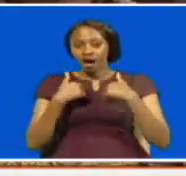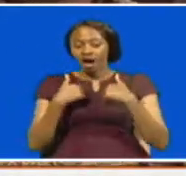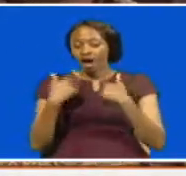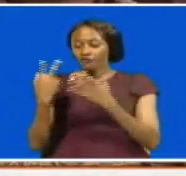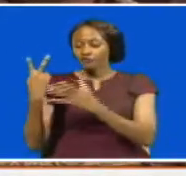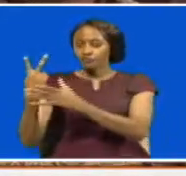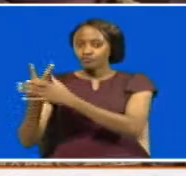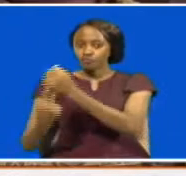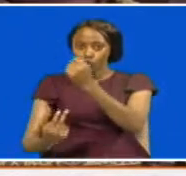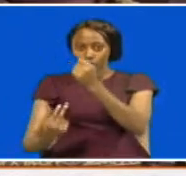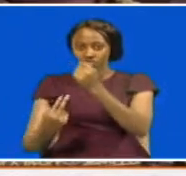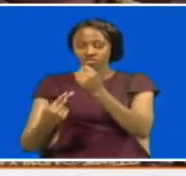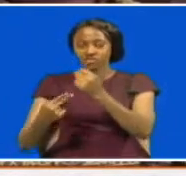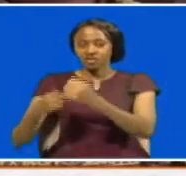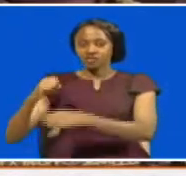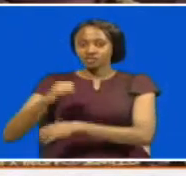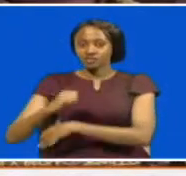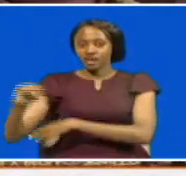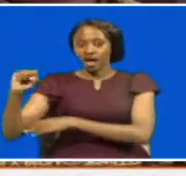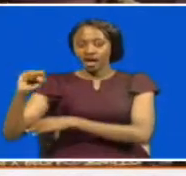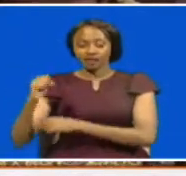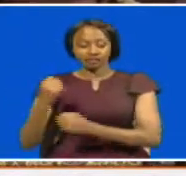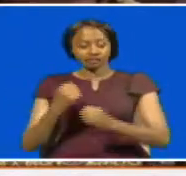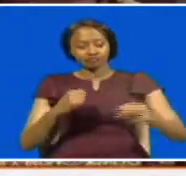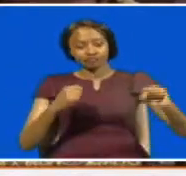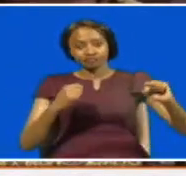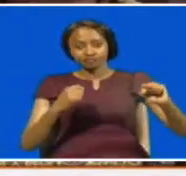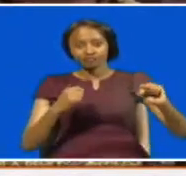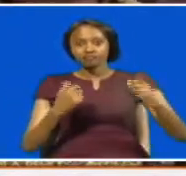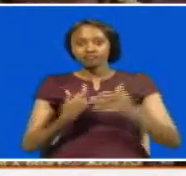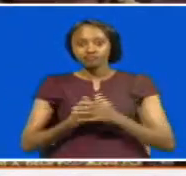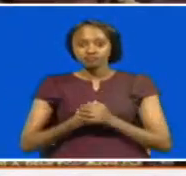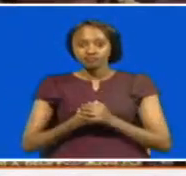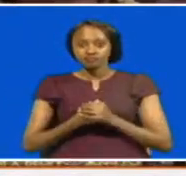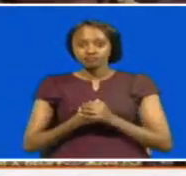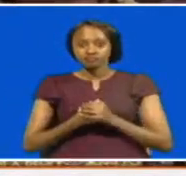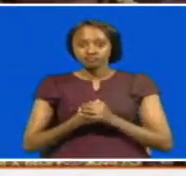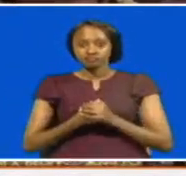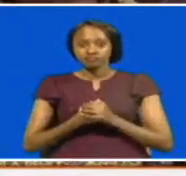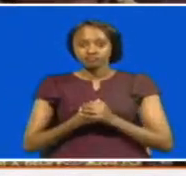and backed by